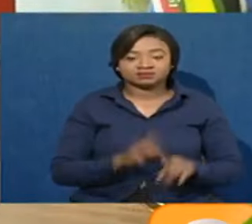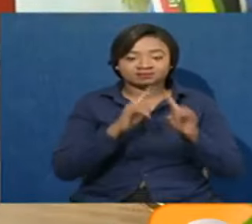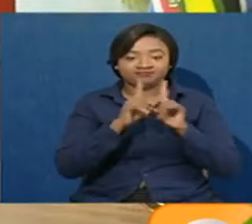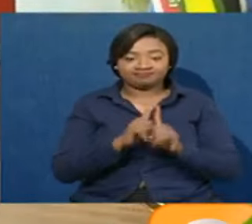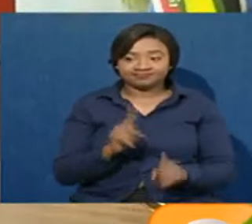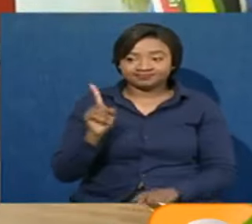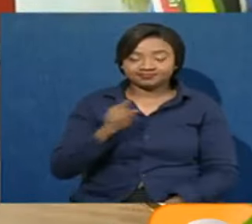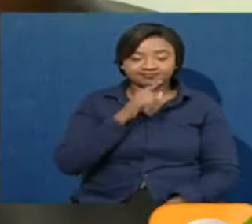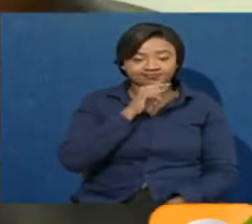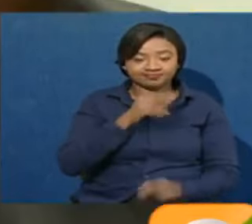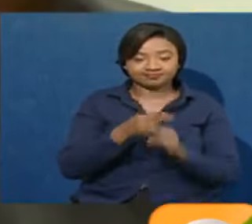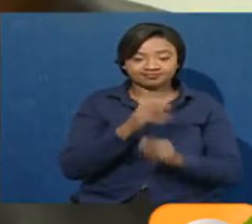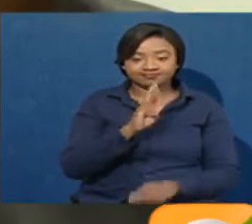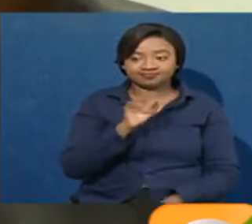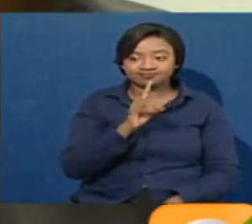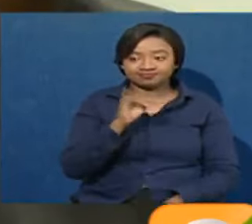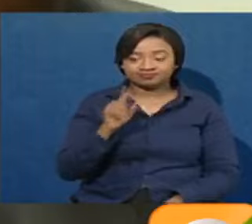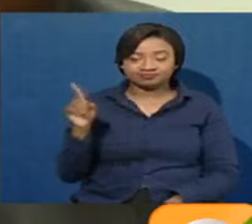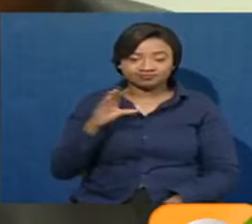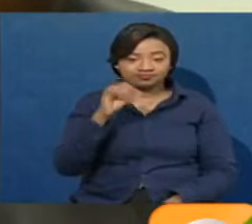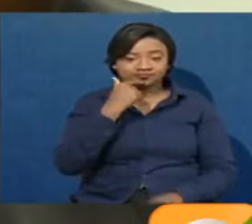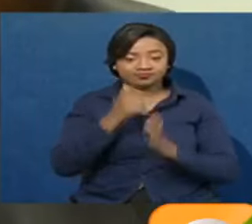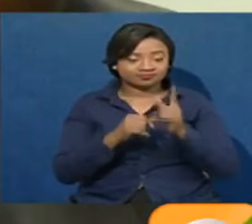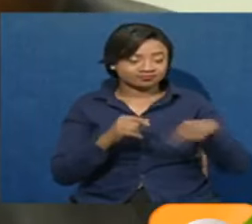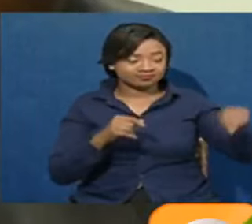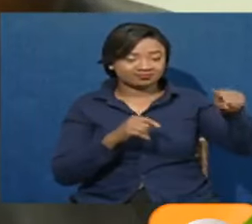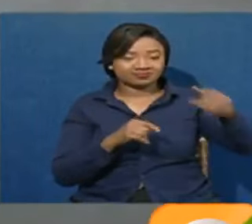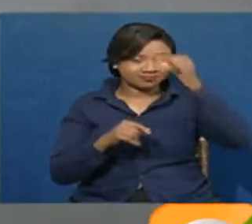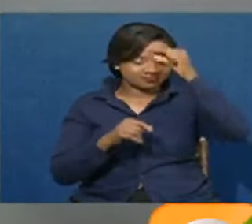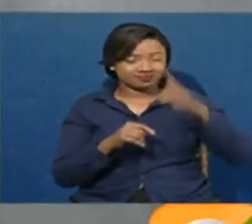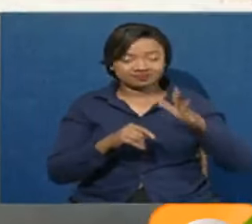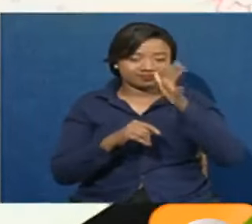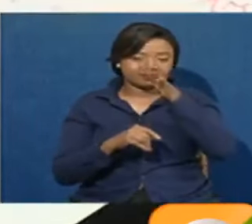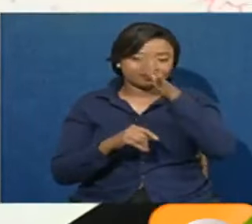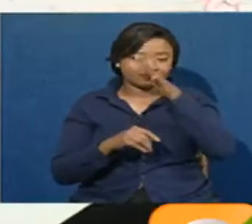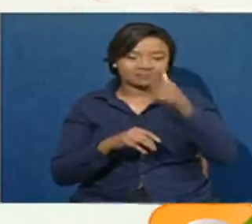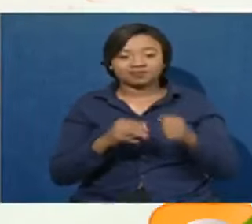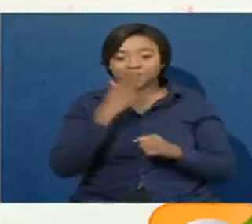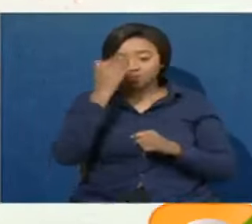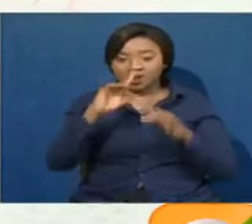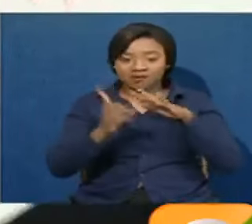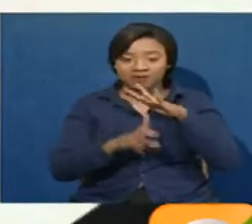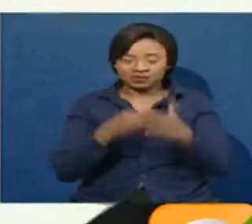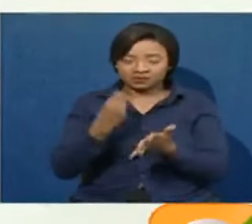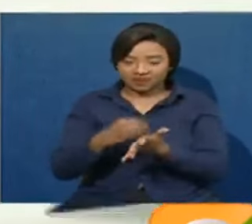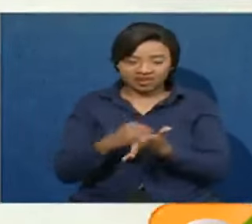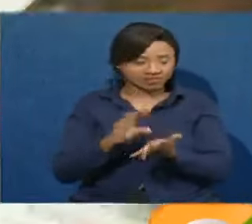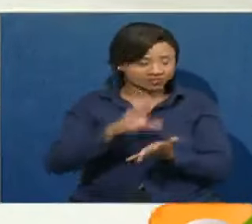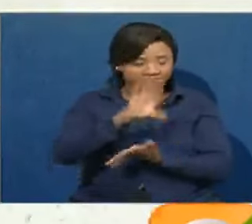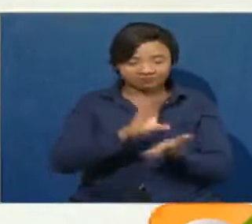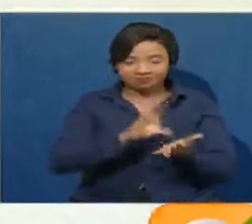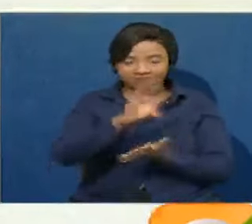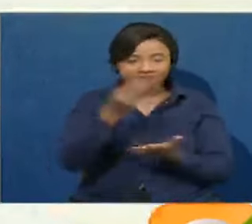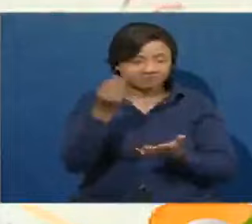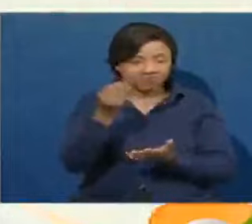kuu John Mbadi ametaja kelele za magavana kuwa potovu, akiorodhesha kuwa wizara ya fedha imekuwa ikiwapa magavana